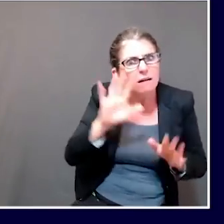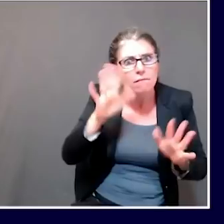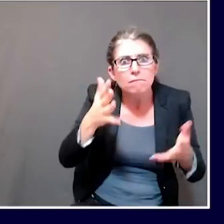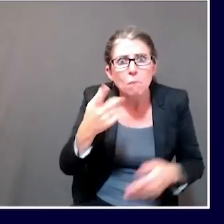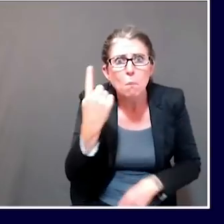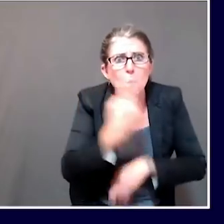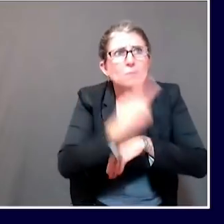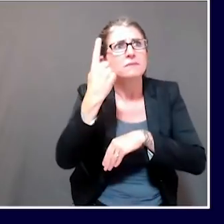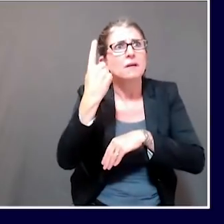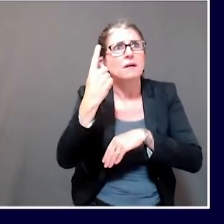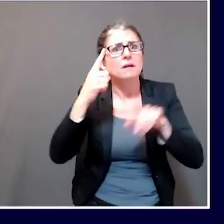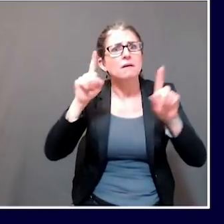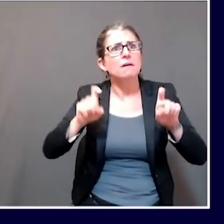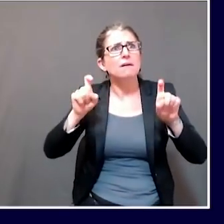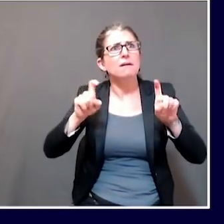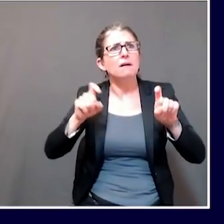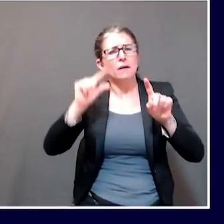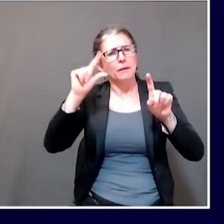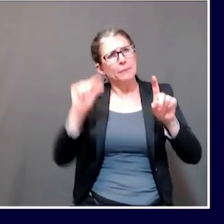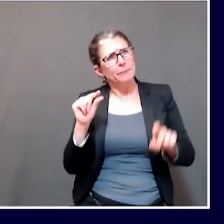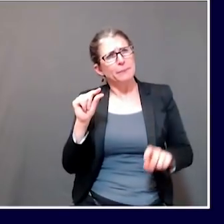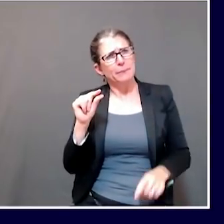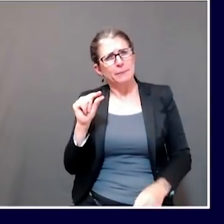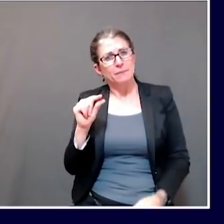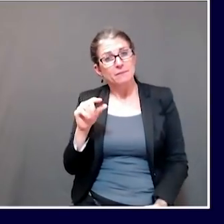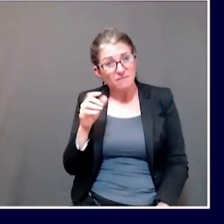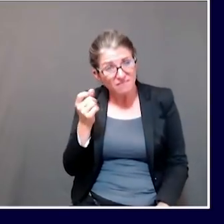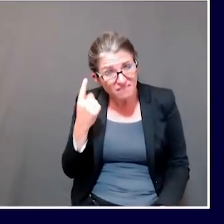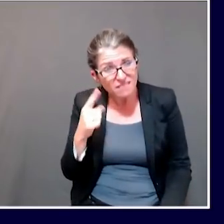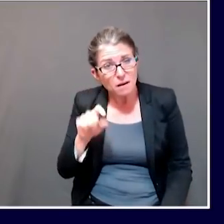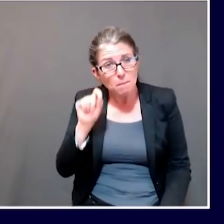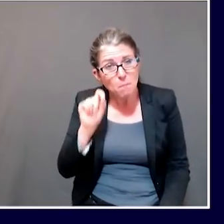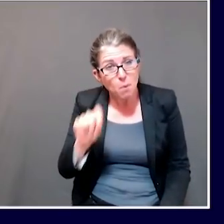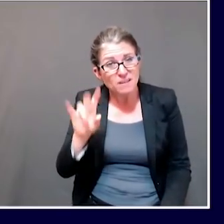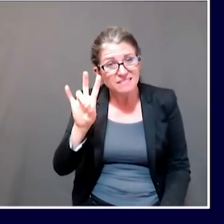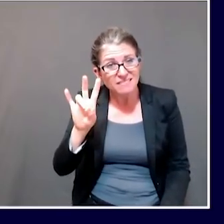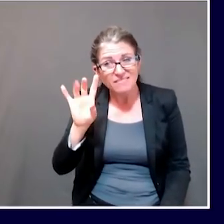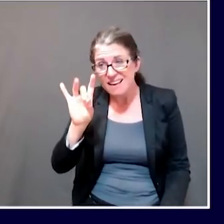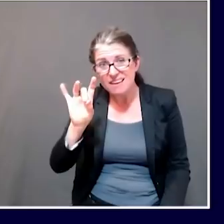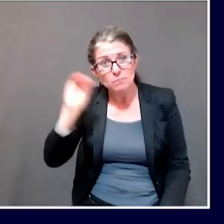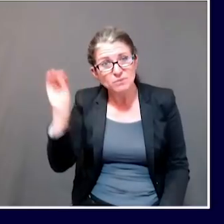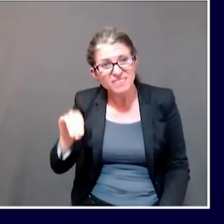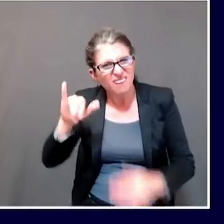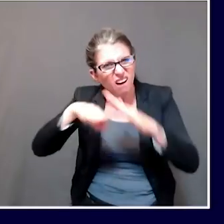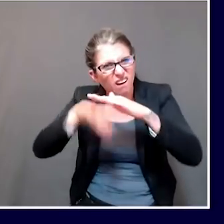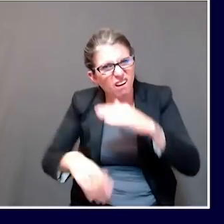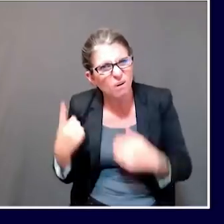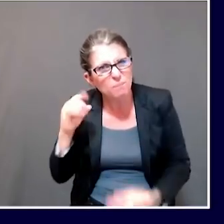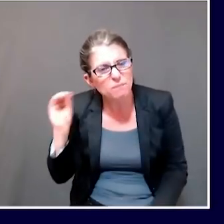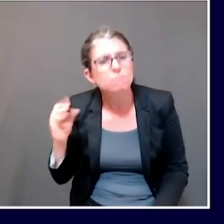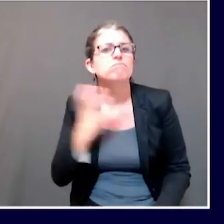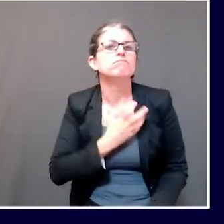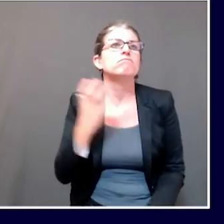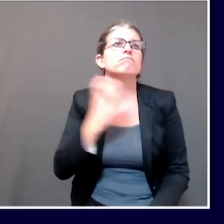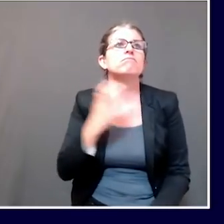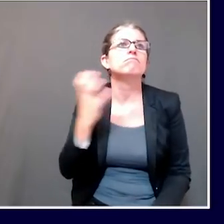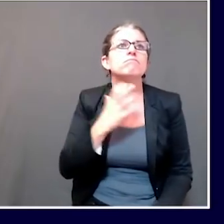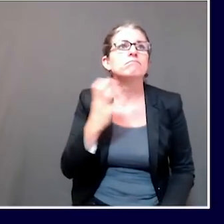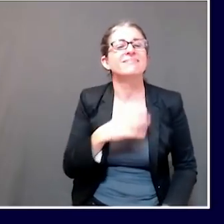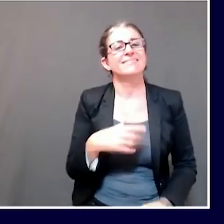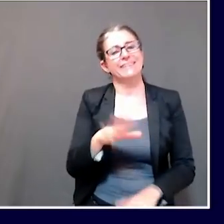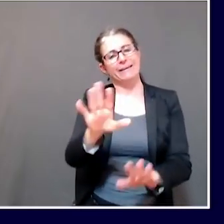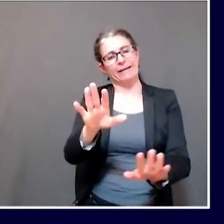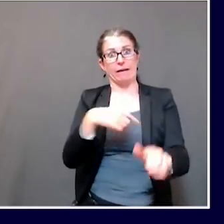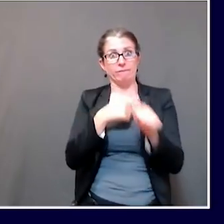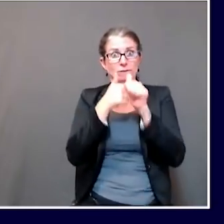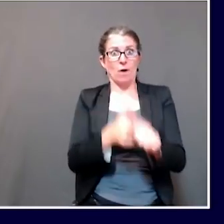rate was 0.78%. Of course, the number that we really look at is not the one-day rate, but